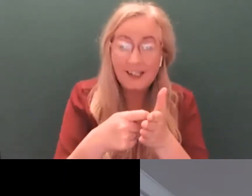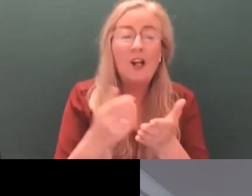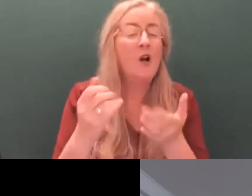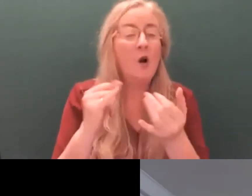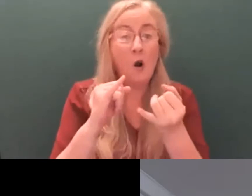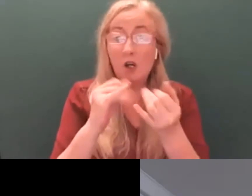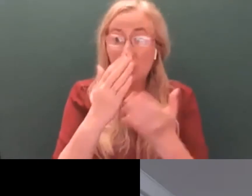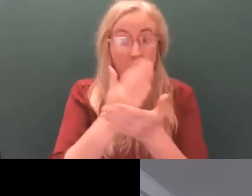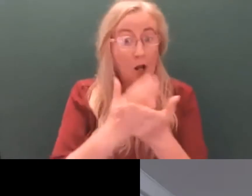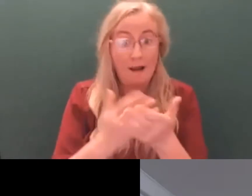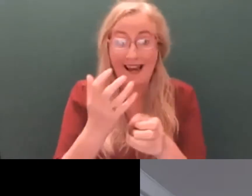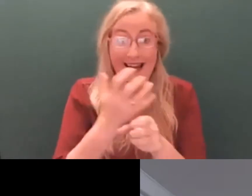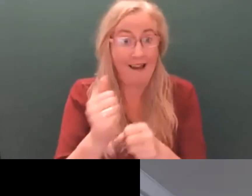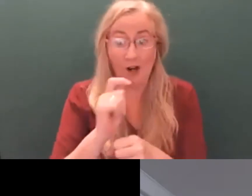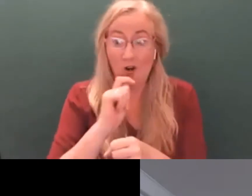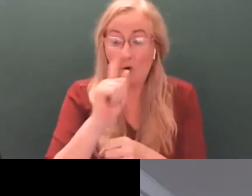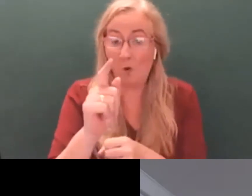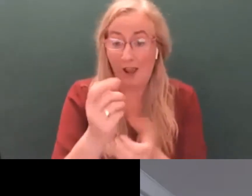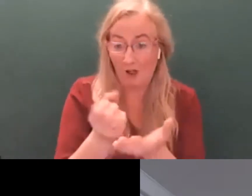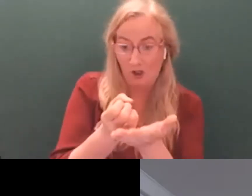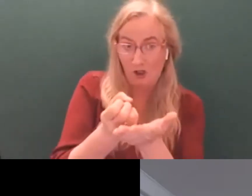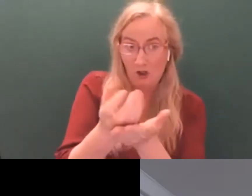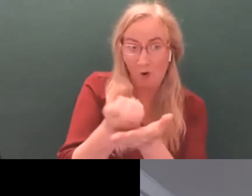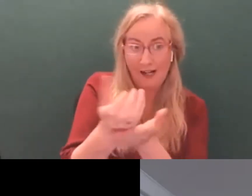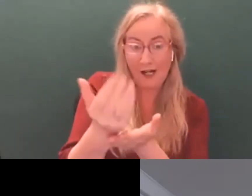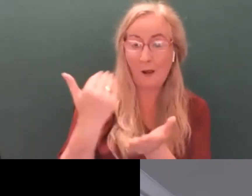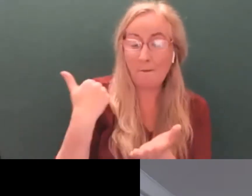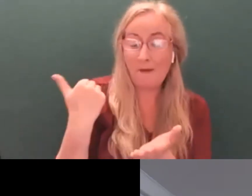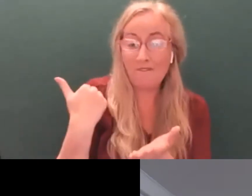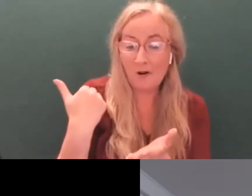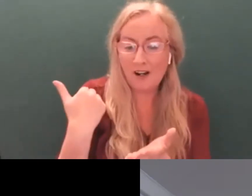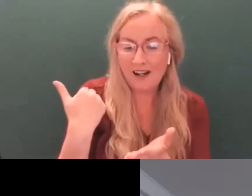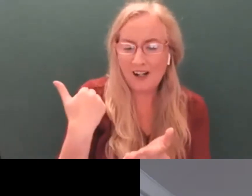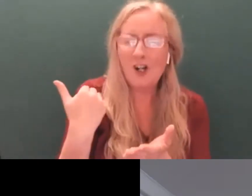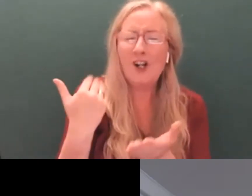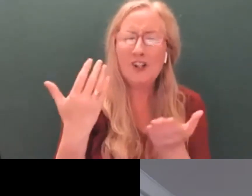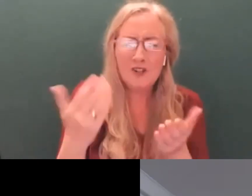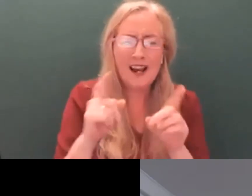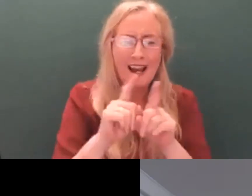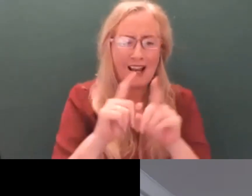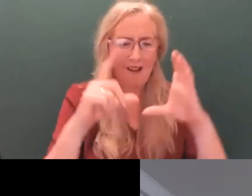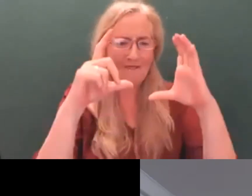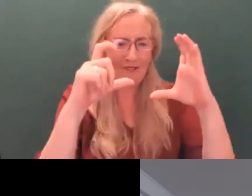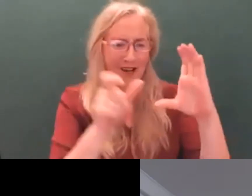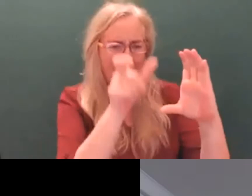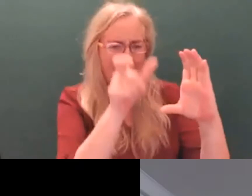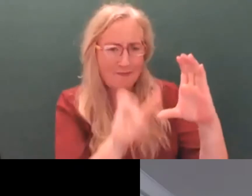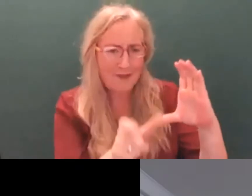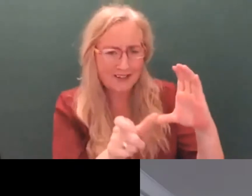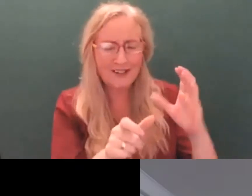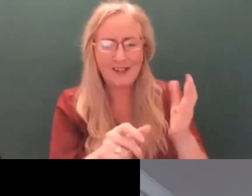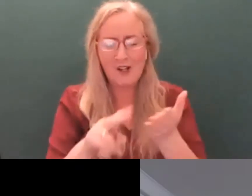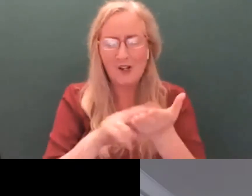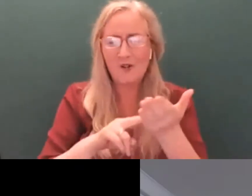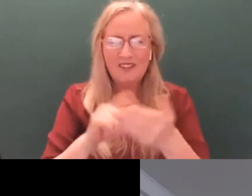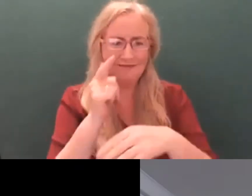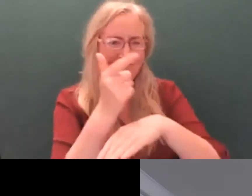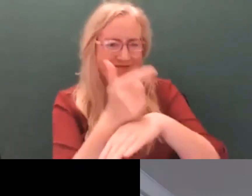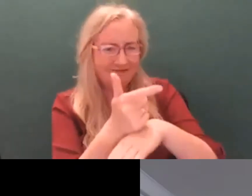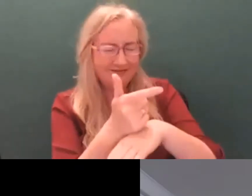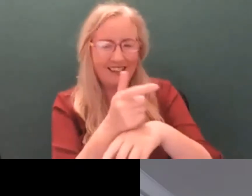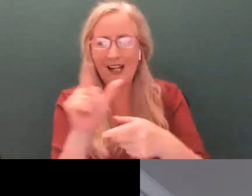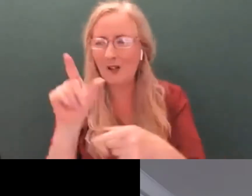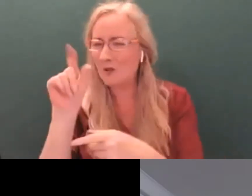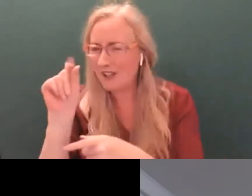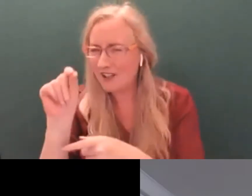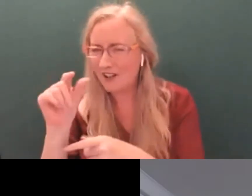never told a story before. And, you know, a little photograph of them, or if you're able to use the video on Twitter or Facebook,